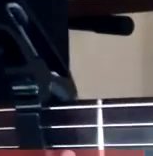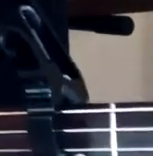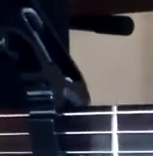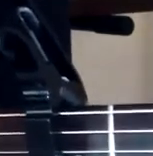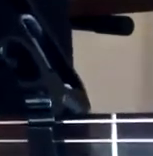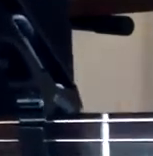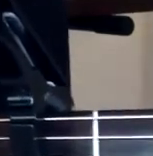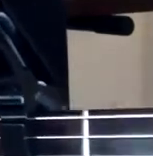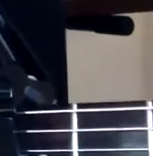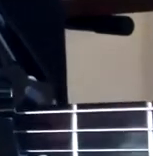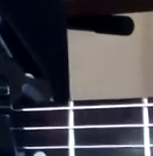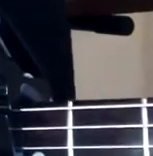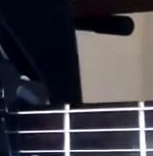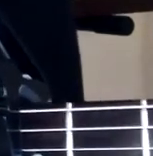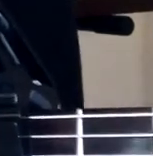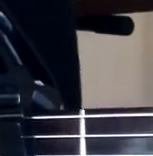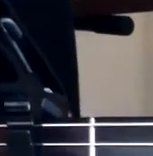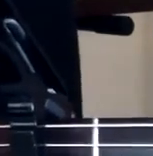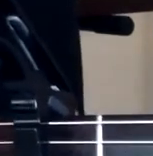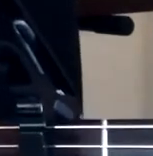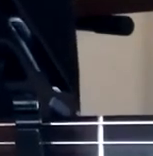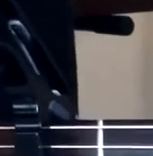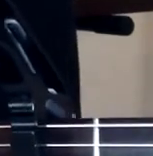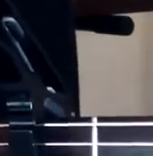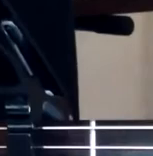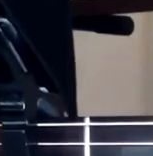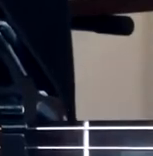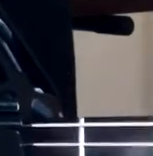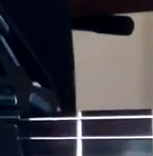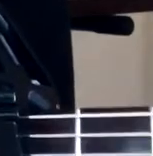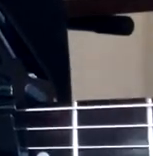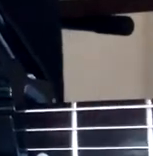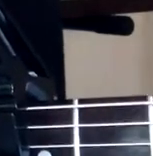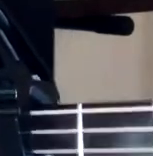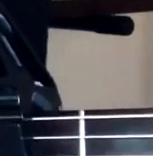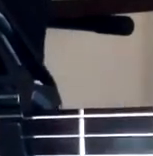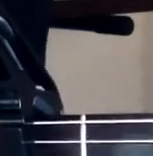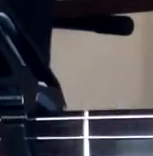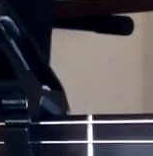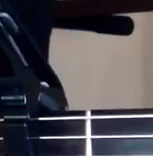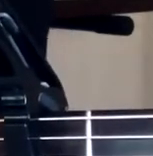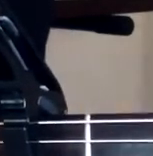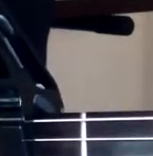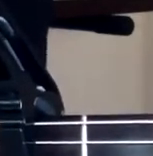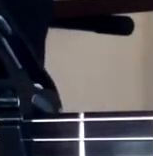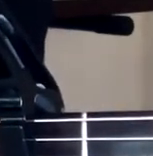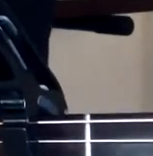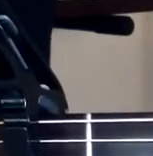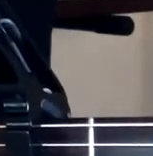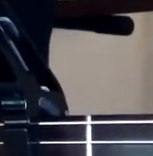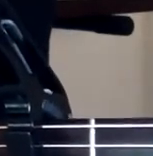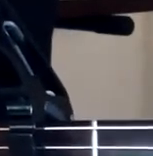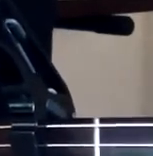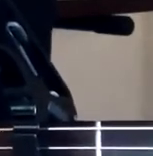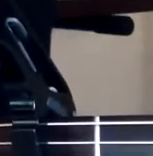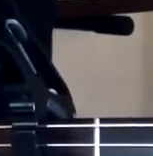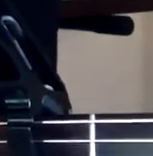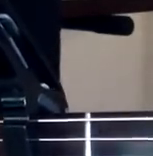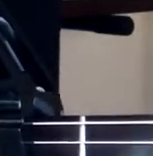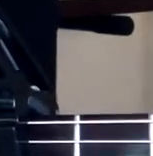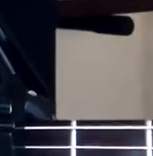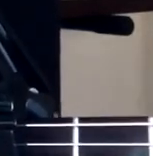Of my sensitivities, yes, some have taken liberties, but they are everything I